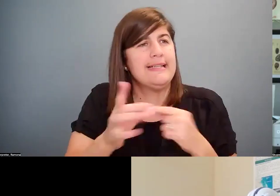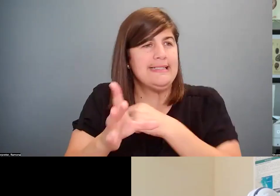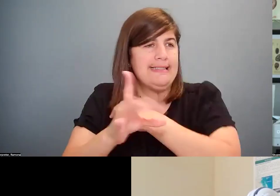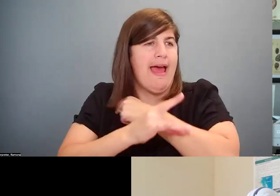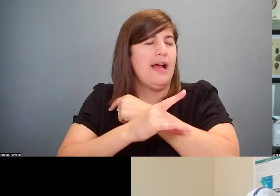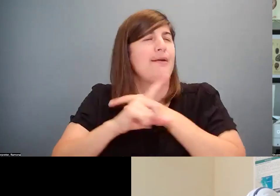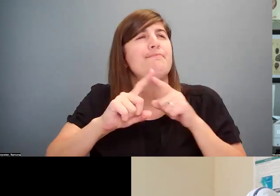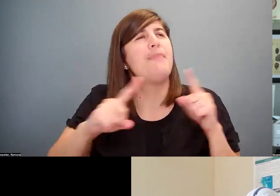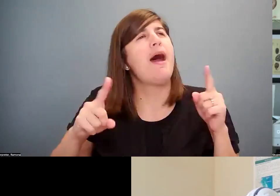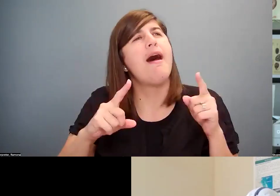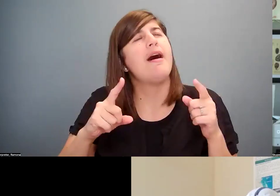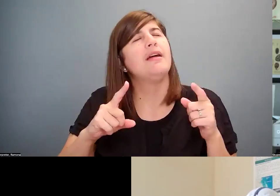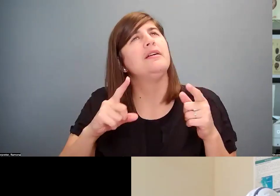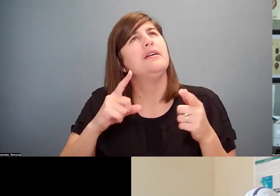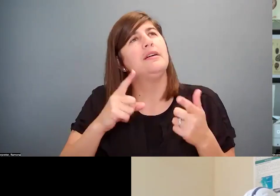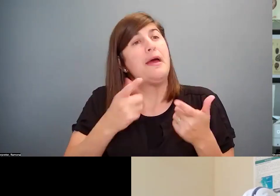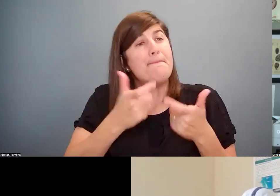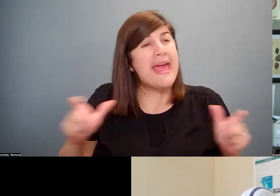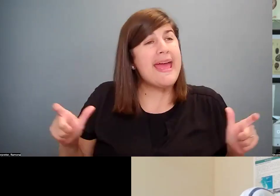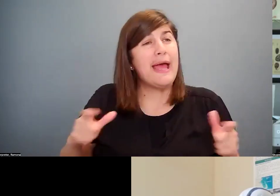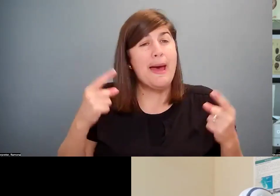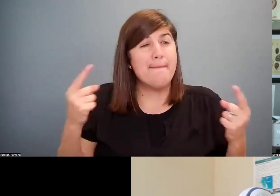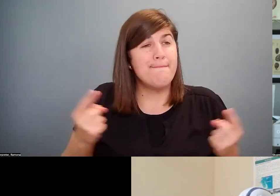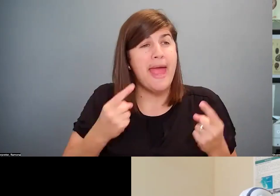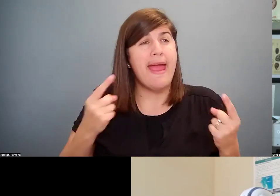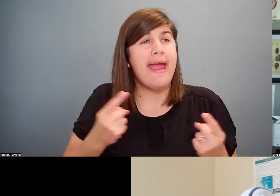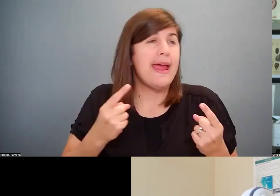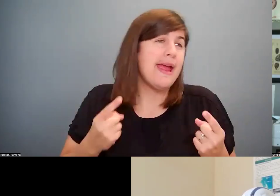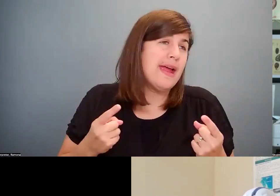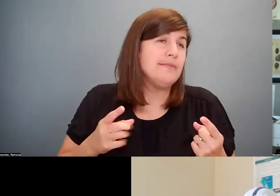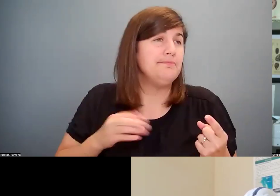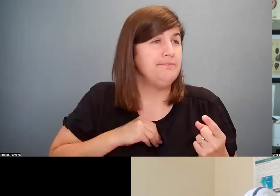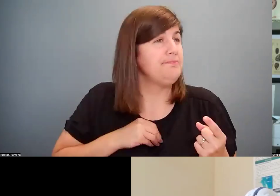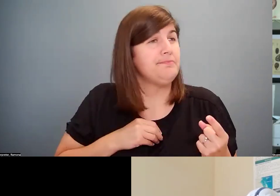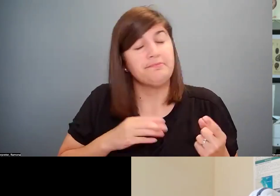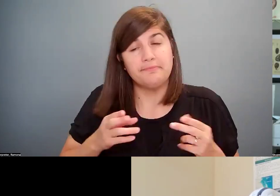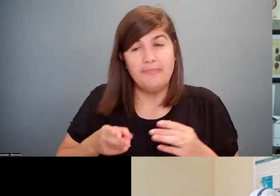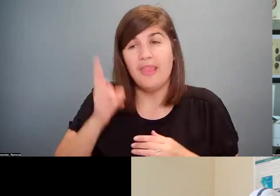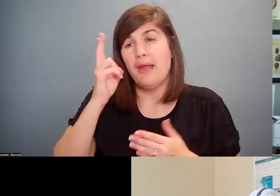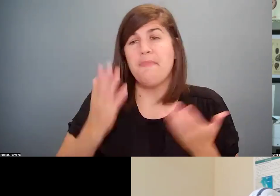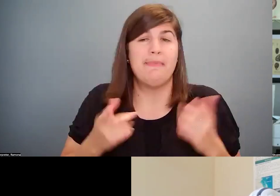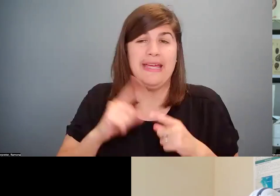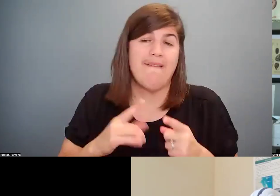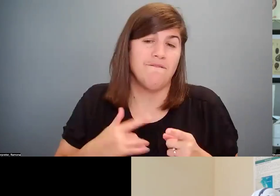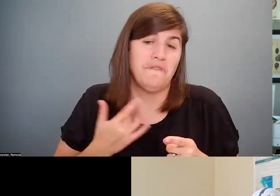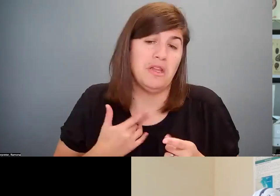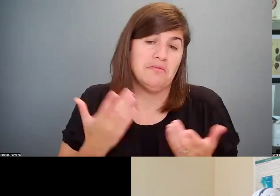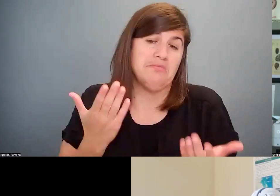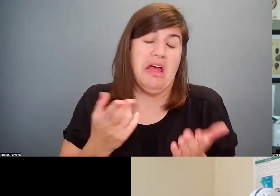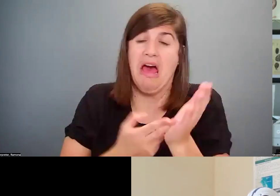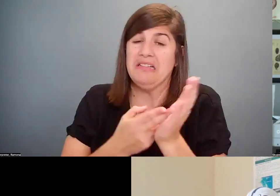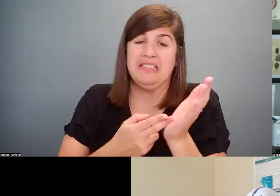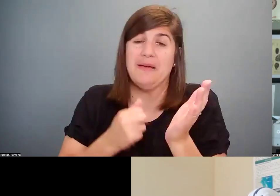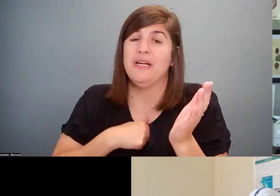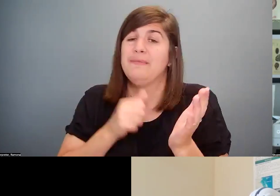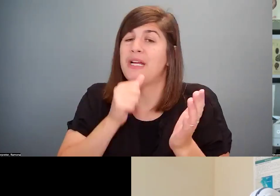so big and their pain threshold is so high they don't really feel it. But I'm not sure that I don't think like